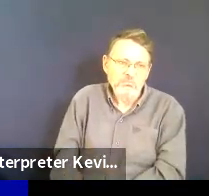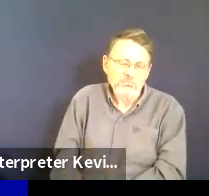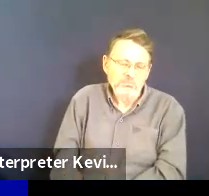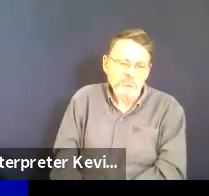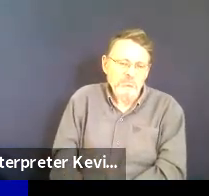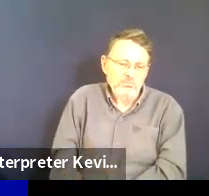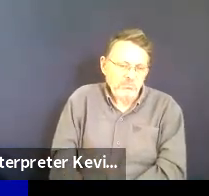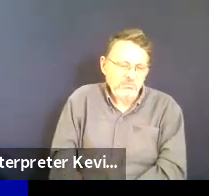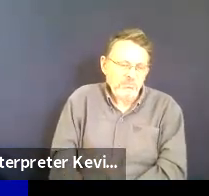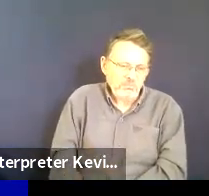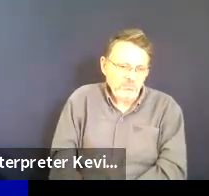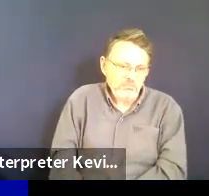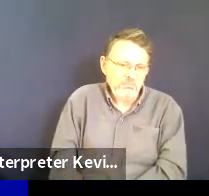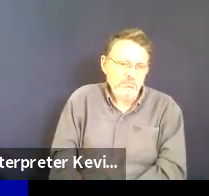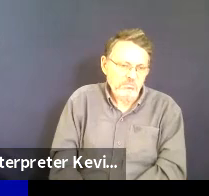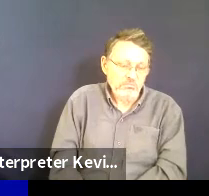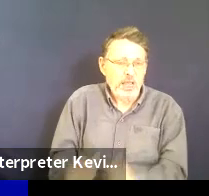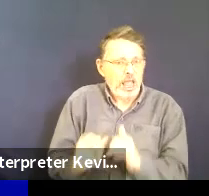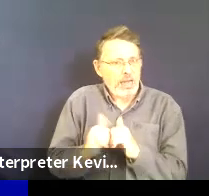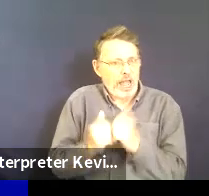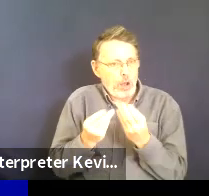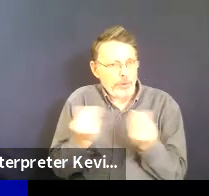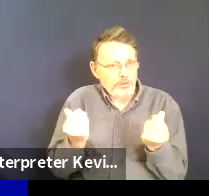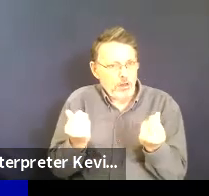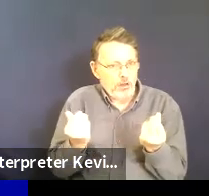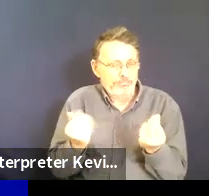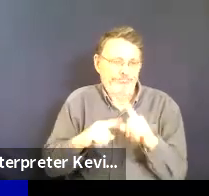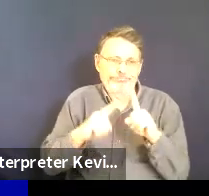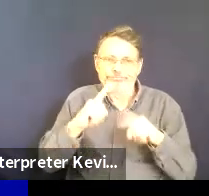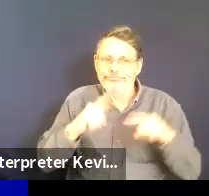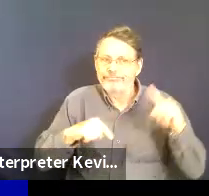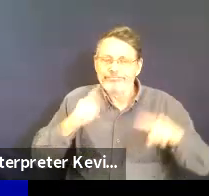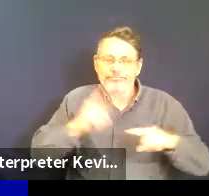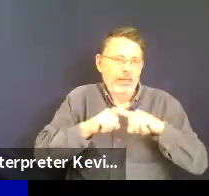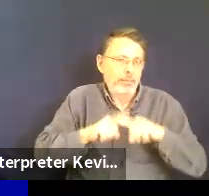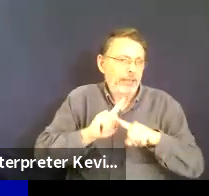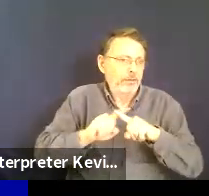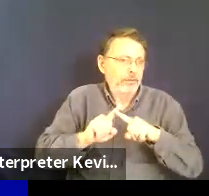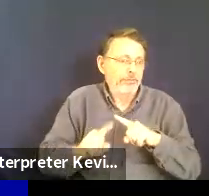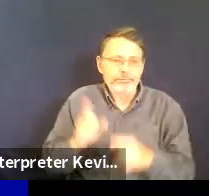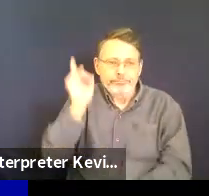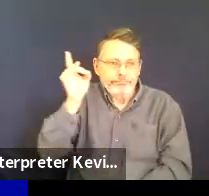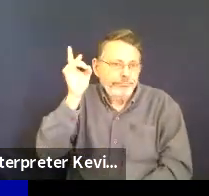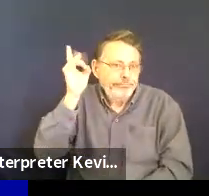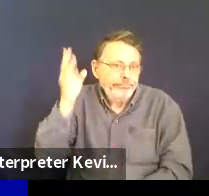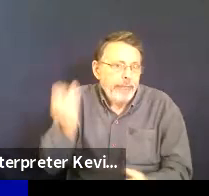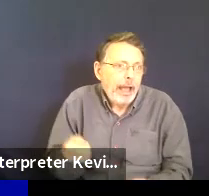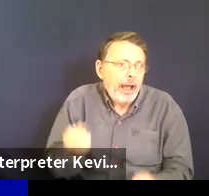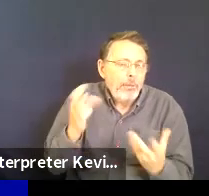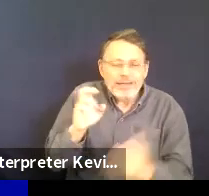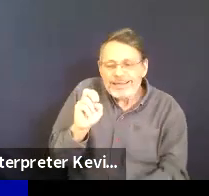And the way we resolve it really depends on a number of factors: the egregiousness of